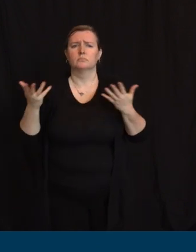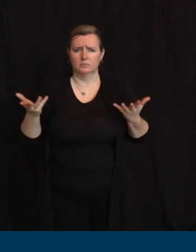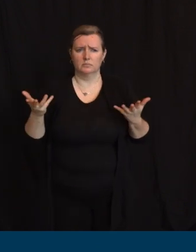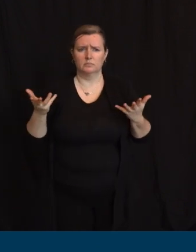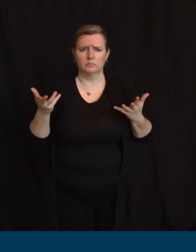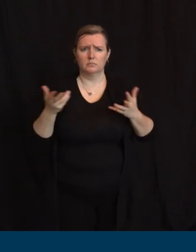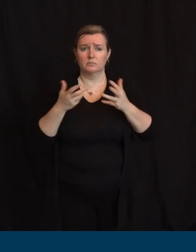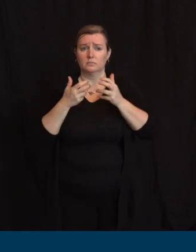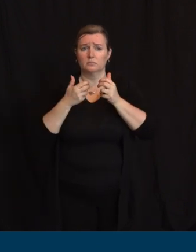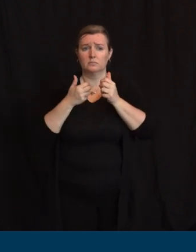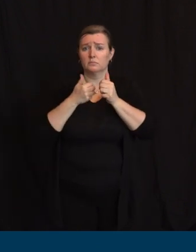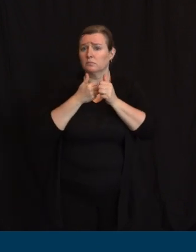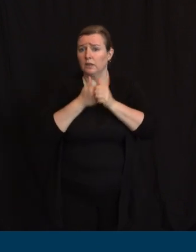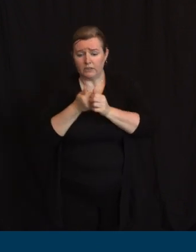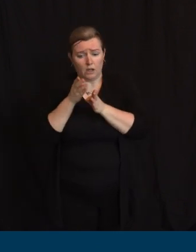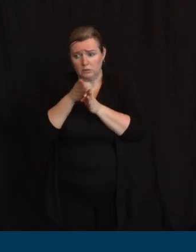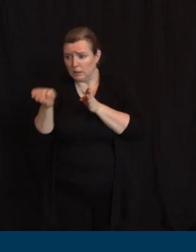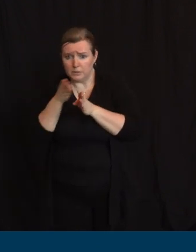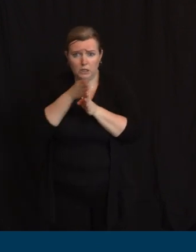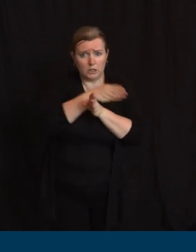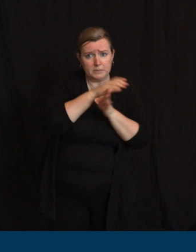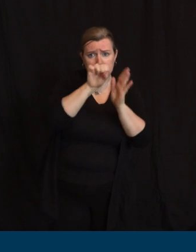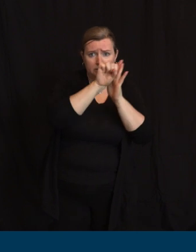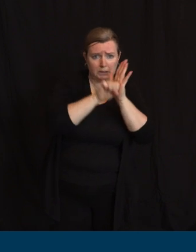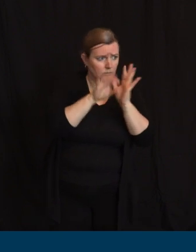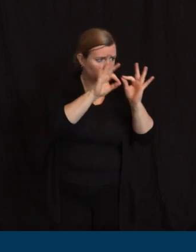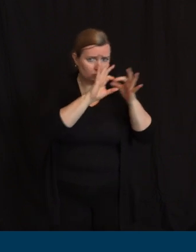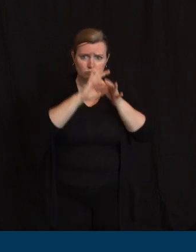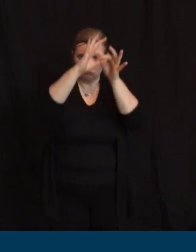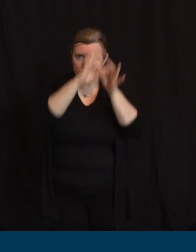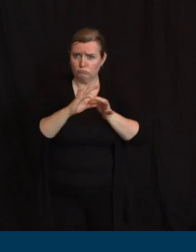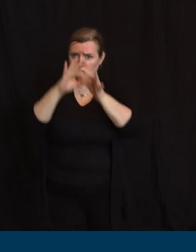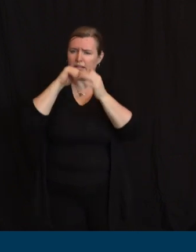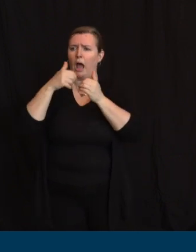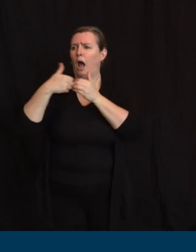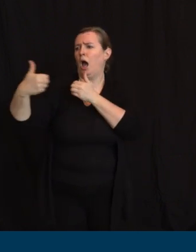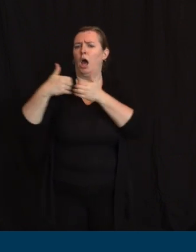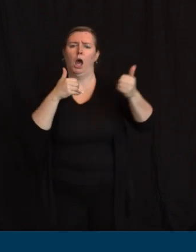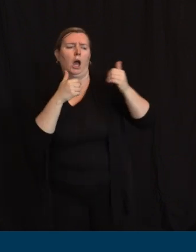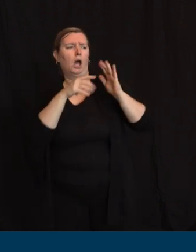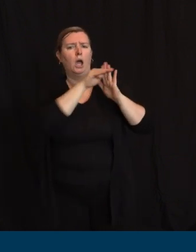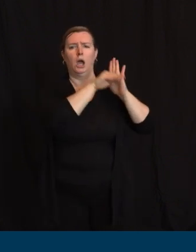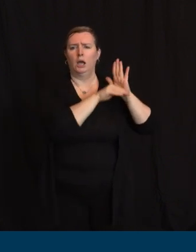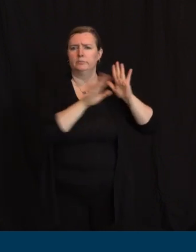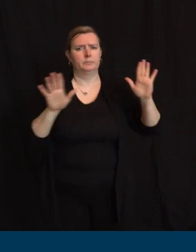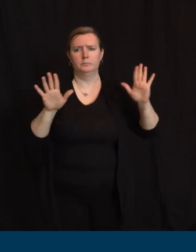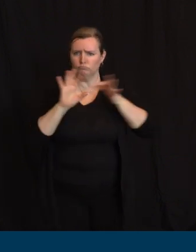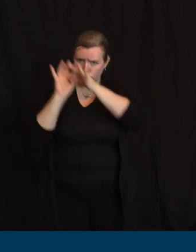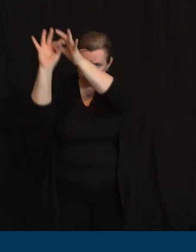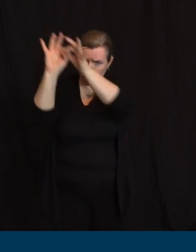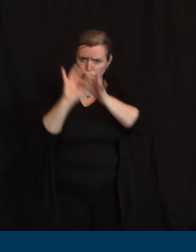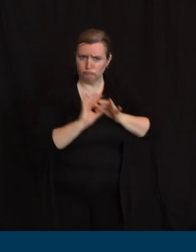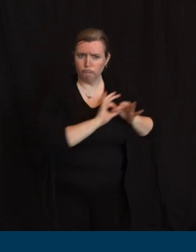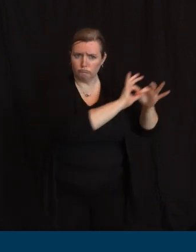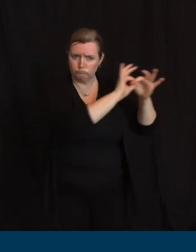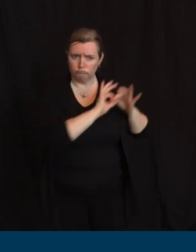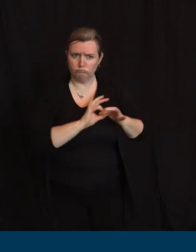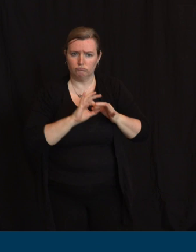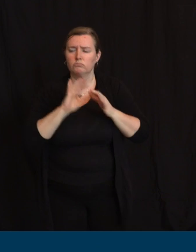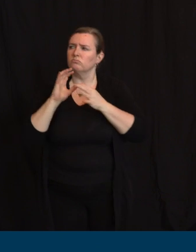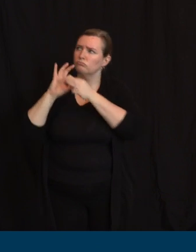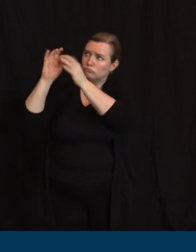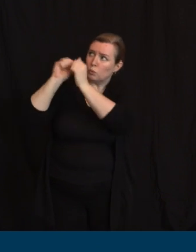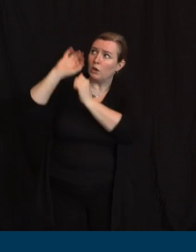neighbors. And then finally, it is a continuation of a strong cooperation with the federal government and the Trump